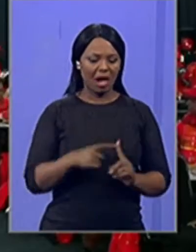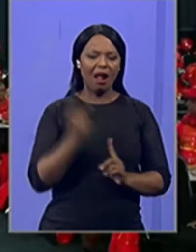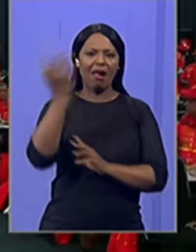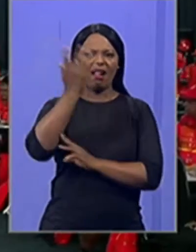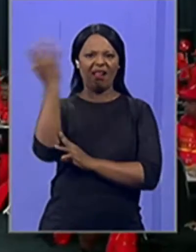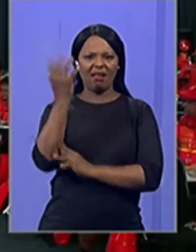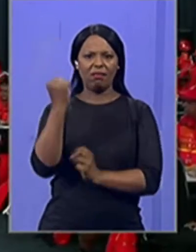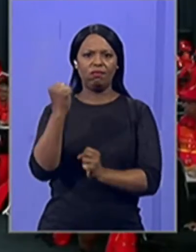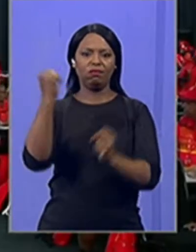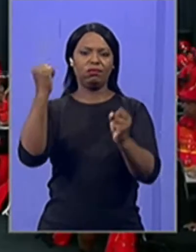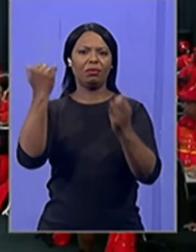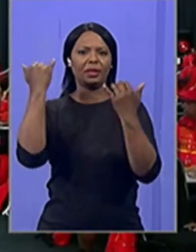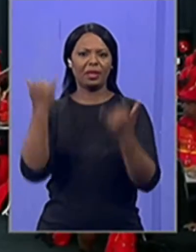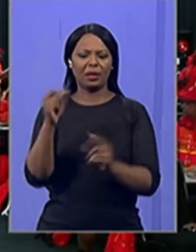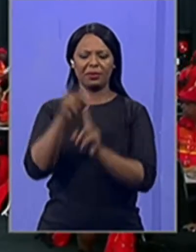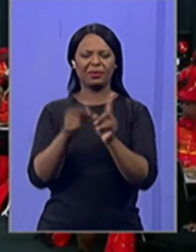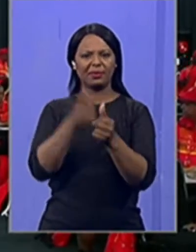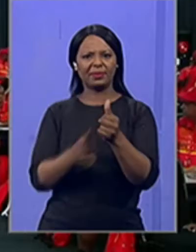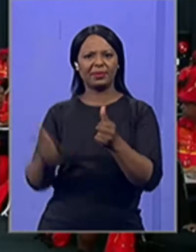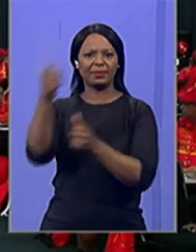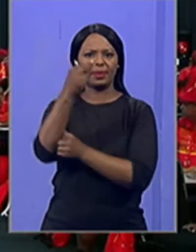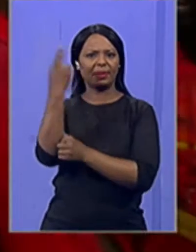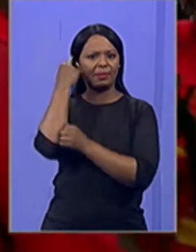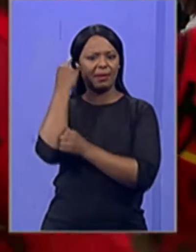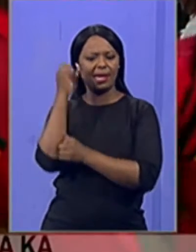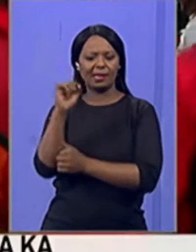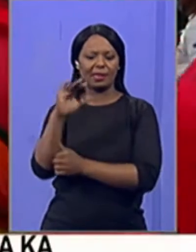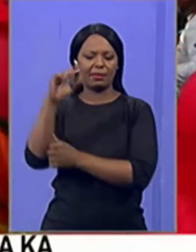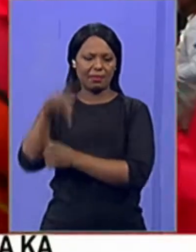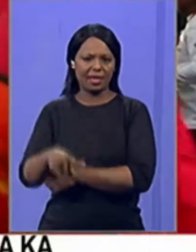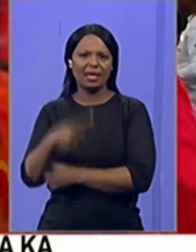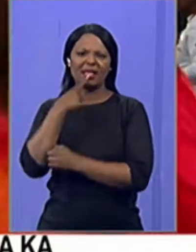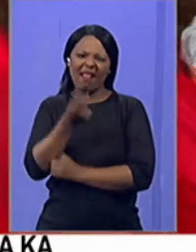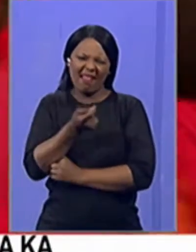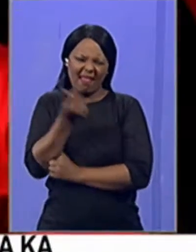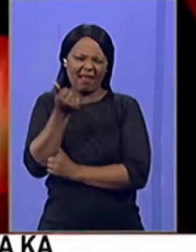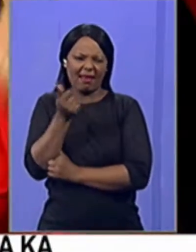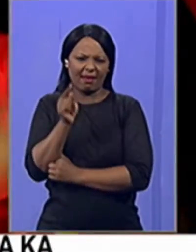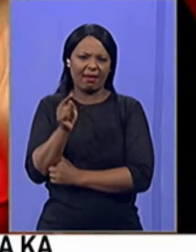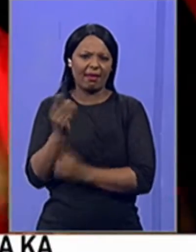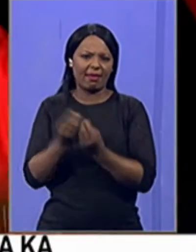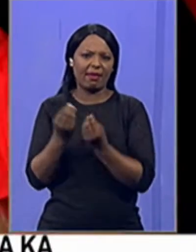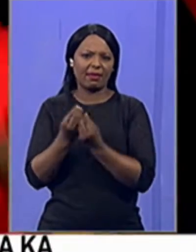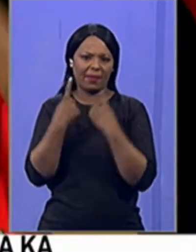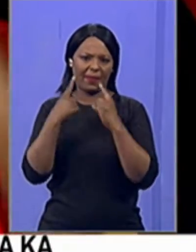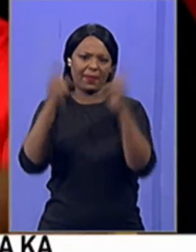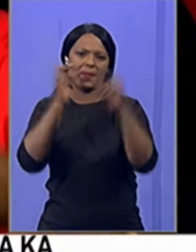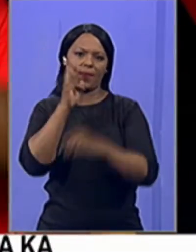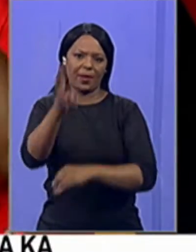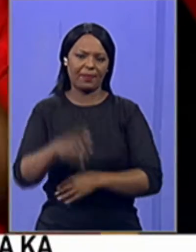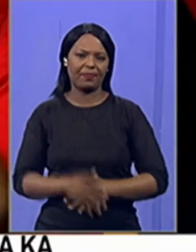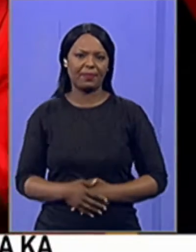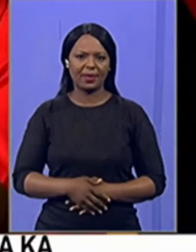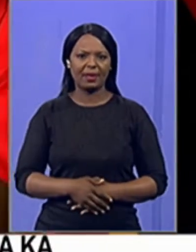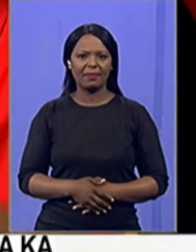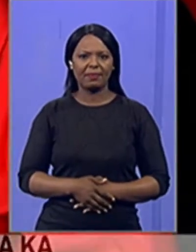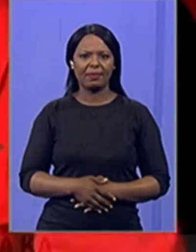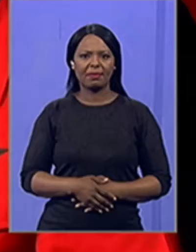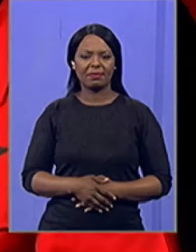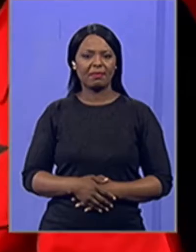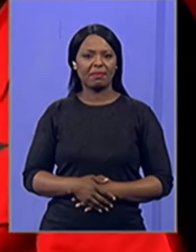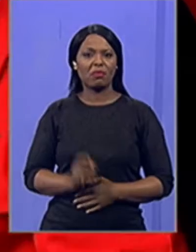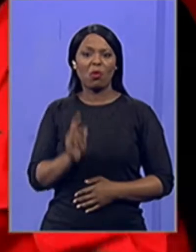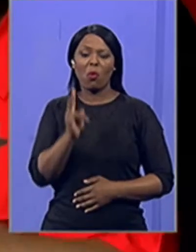sa mokga mongodi e moholo wa SACP o re ho setse hanyenyana fela. Any other thing, it's a matter of